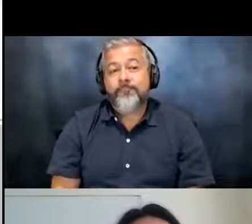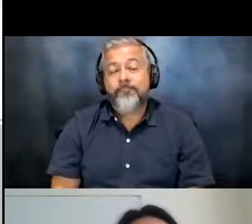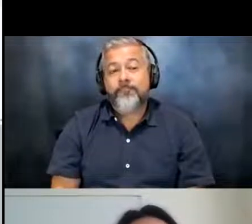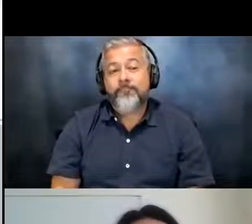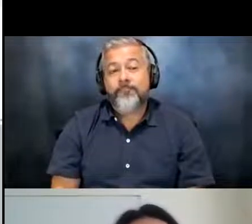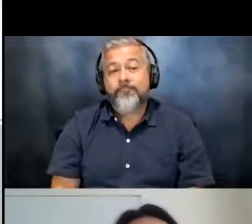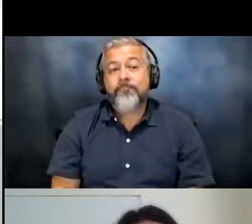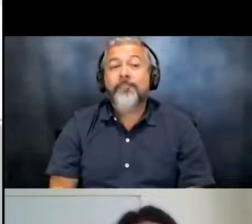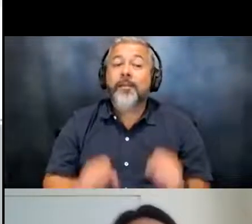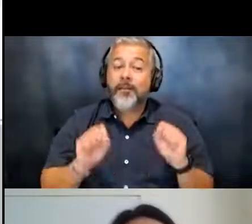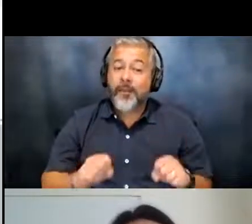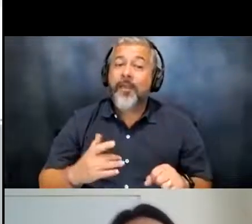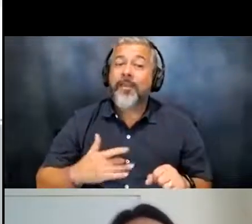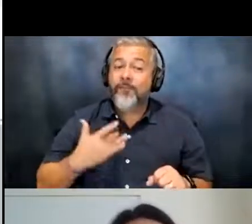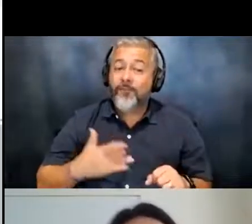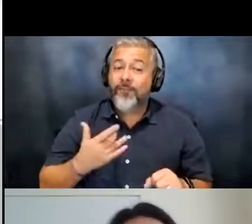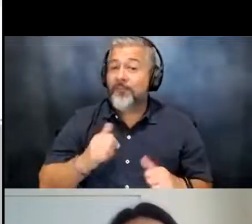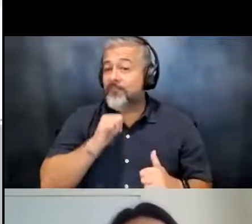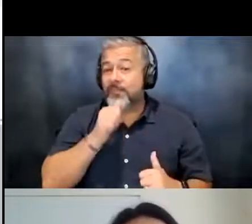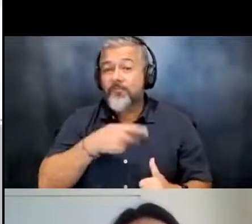Can feel impersonal.